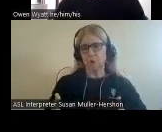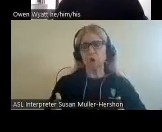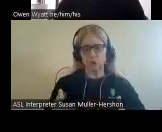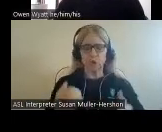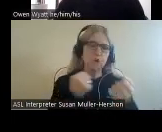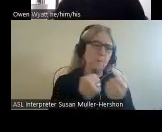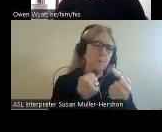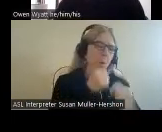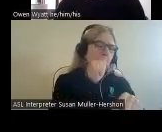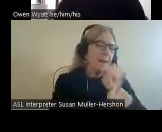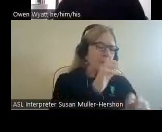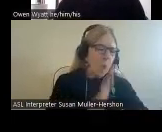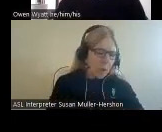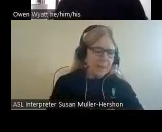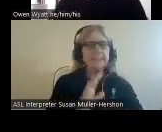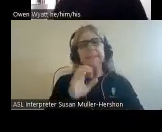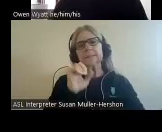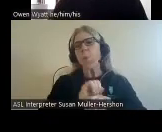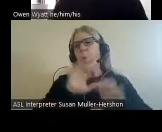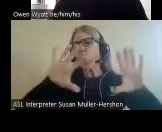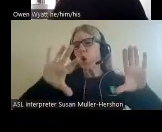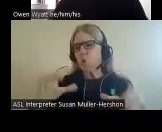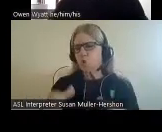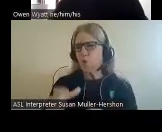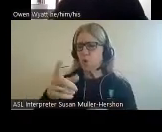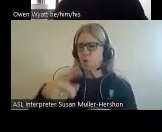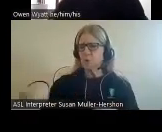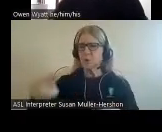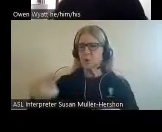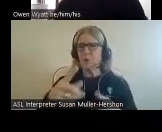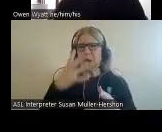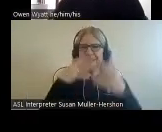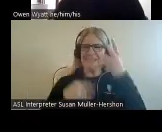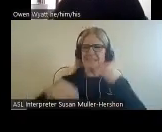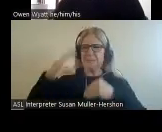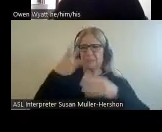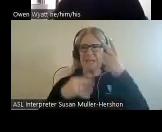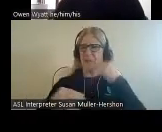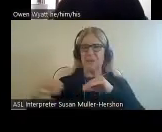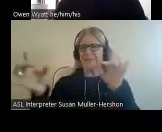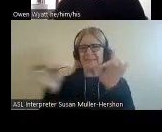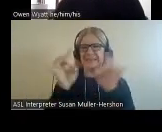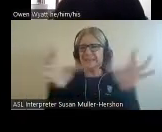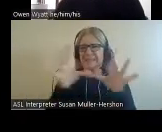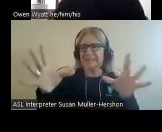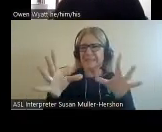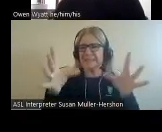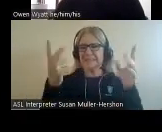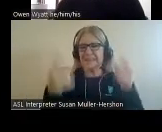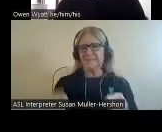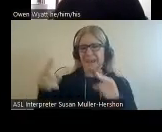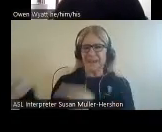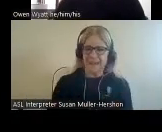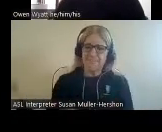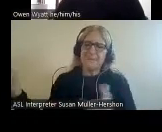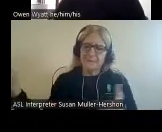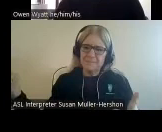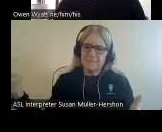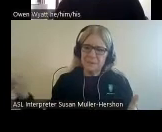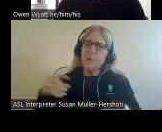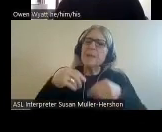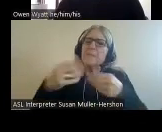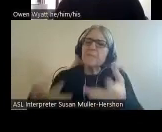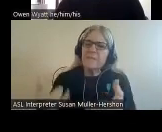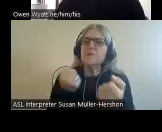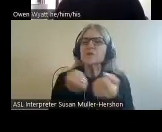and work groups who are impacted by adverse events. So that's another area where we might be able to provide support to